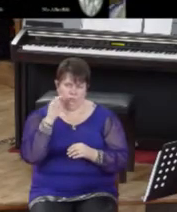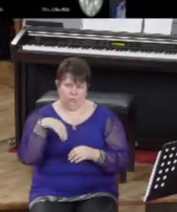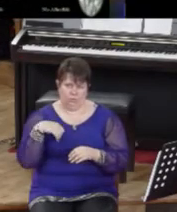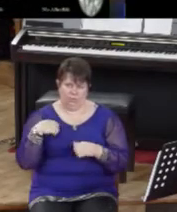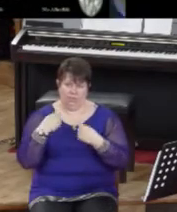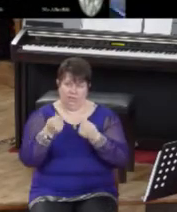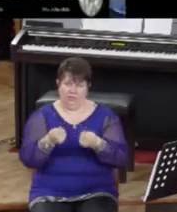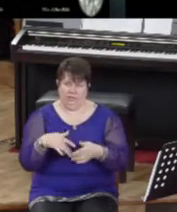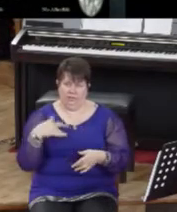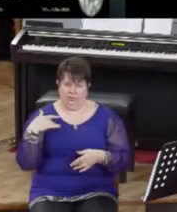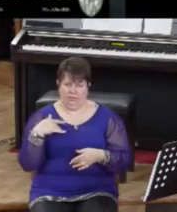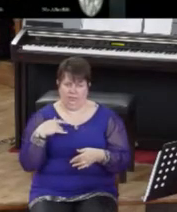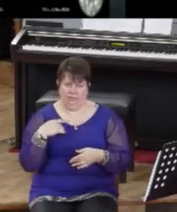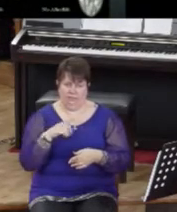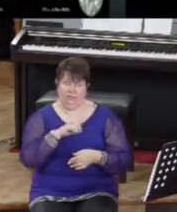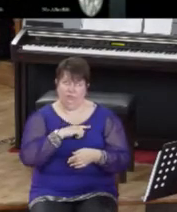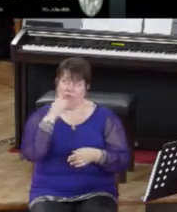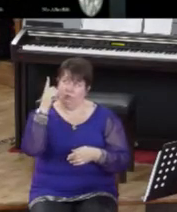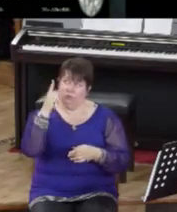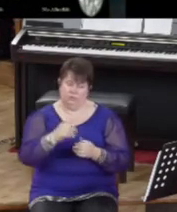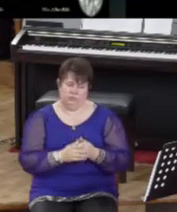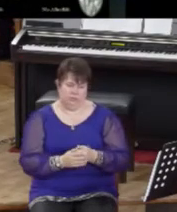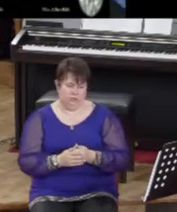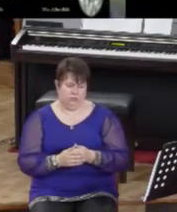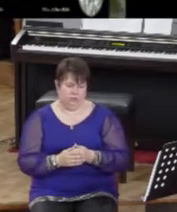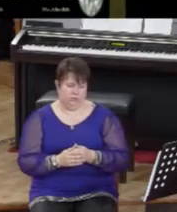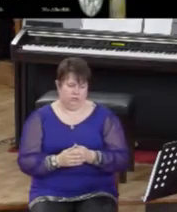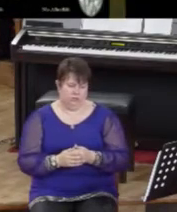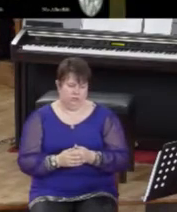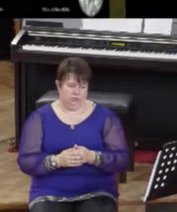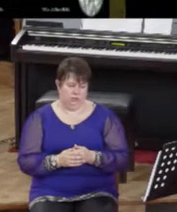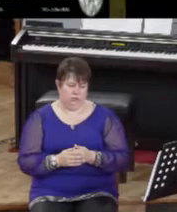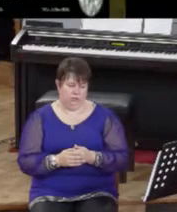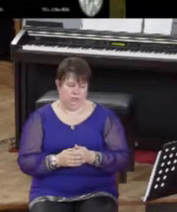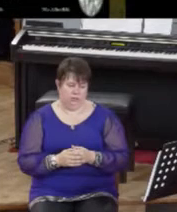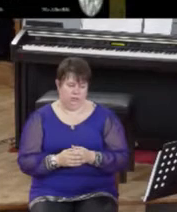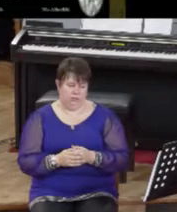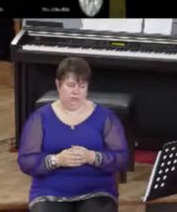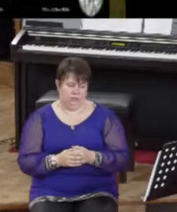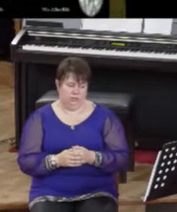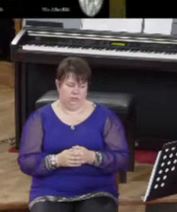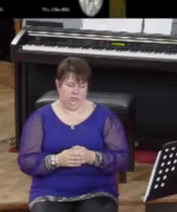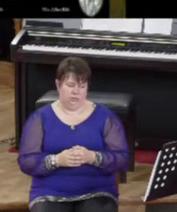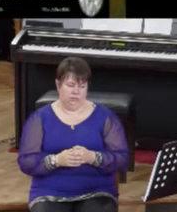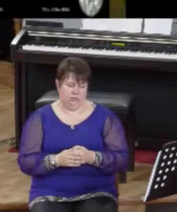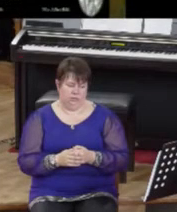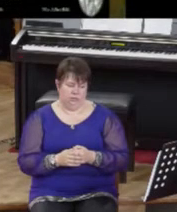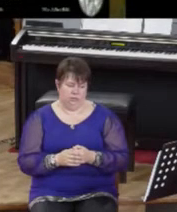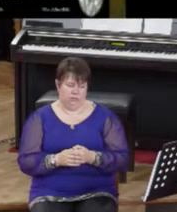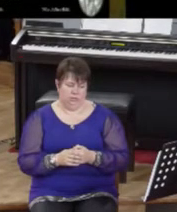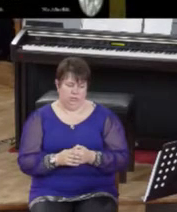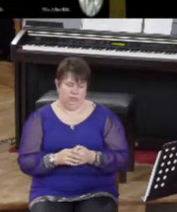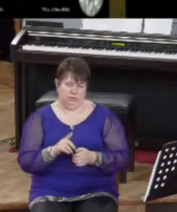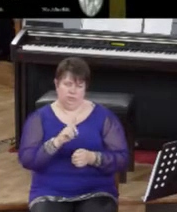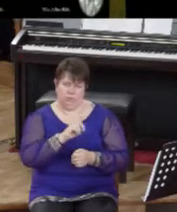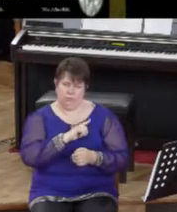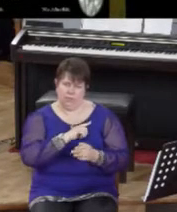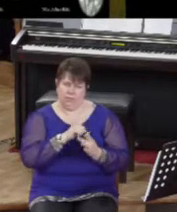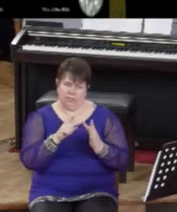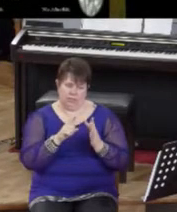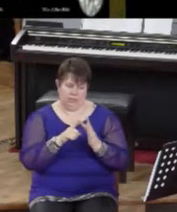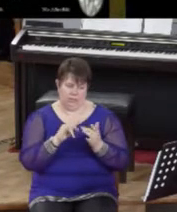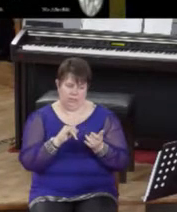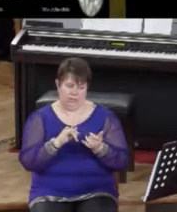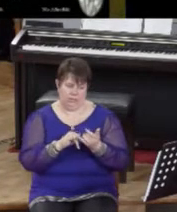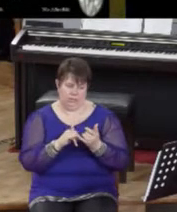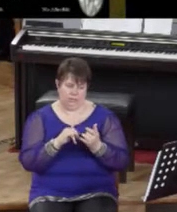so that those who put their trust in him would also live. It's not surprising that